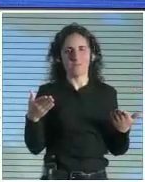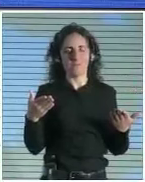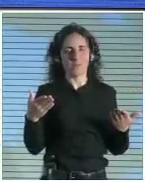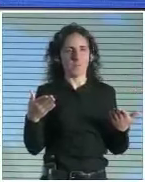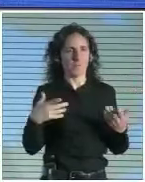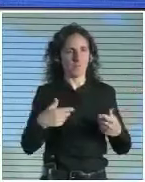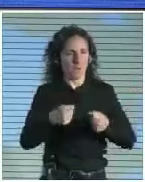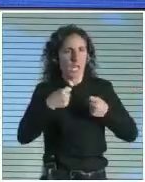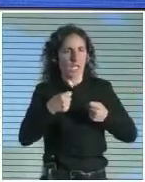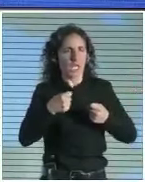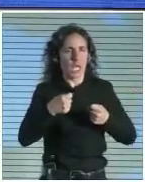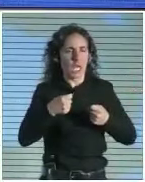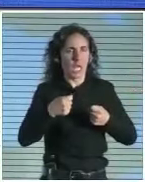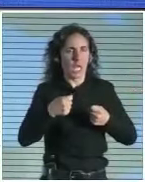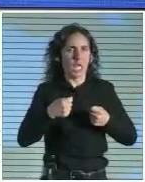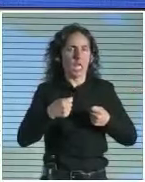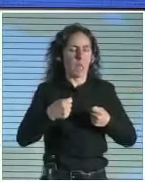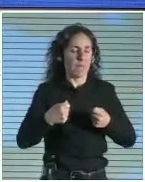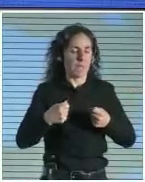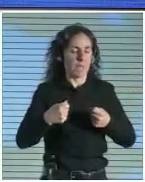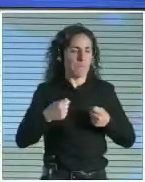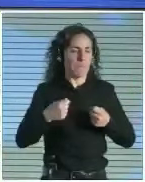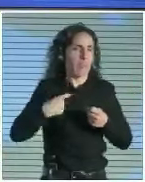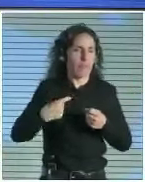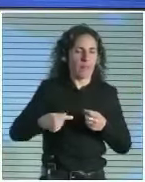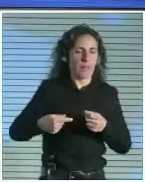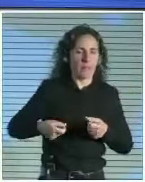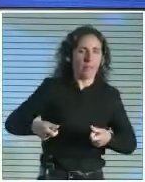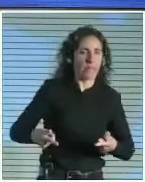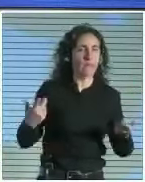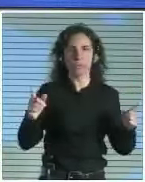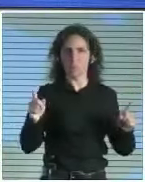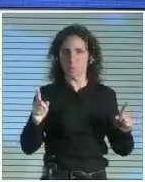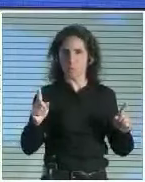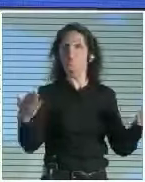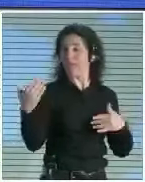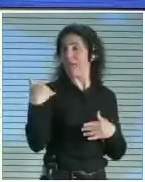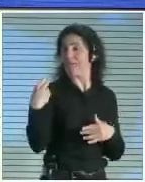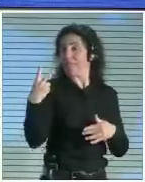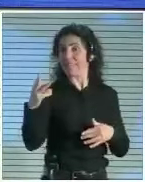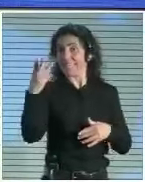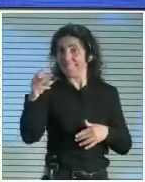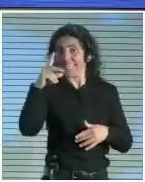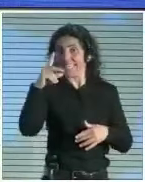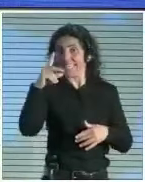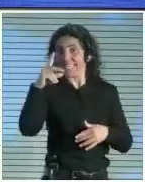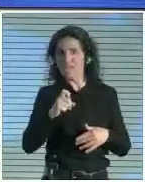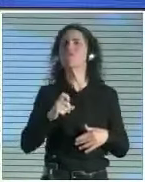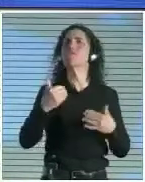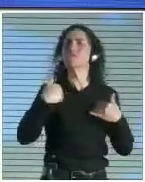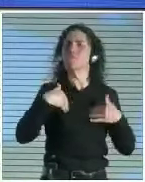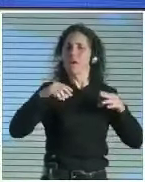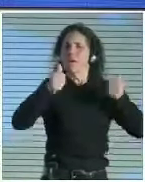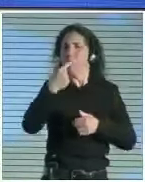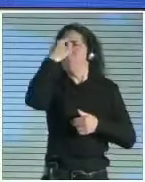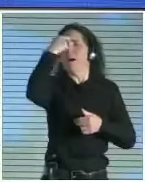had a lot of processes taken into account. Before that word sustainability was already there. It was always to be to save the nature, because